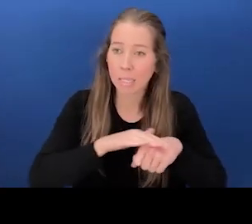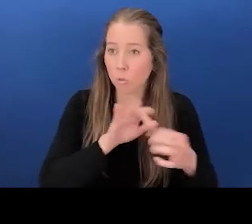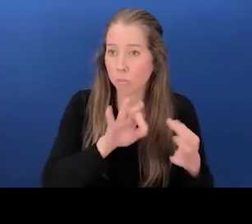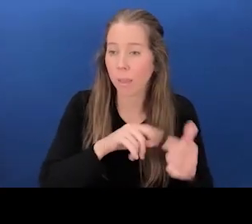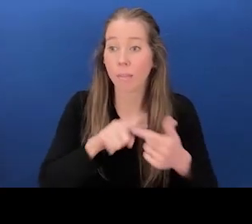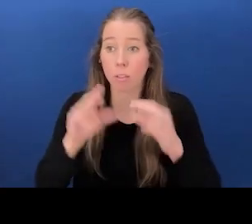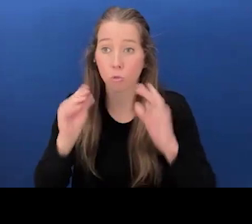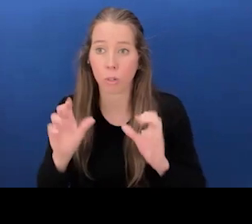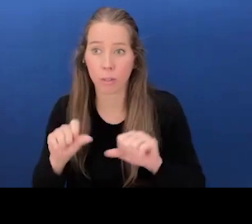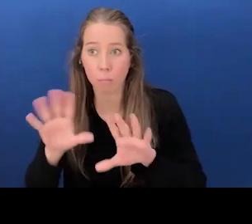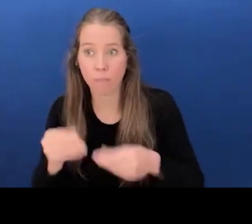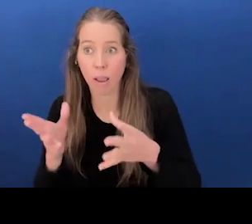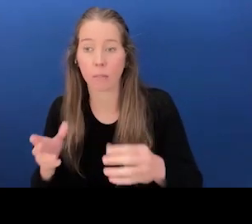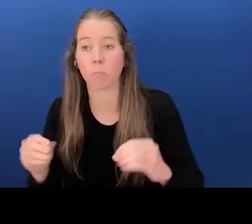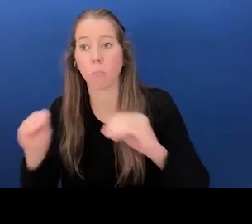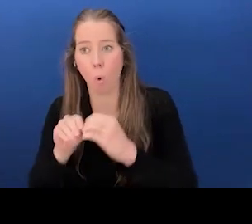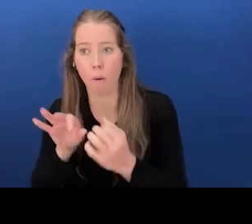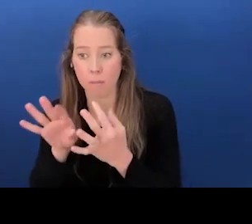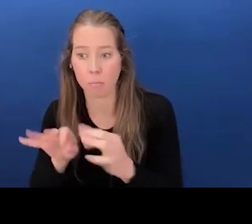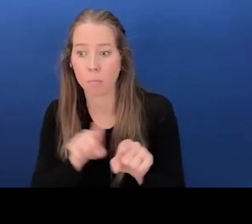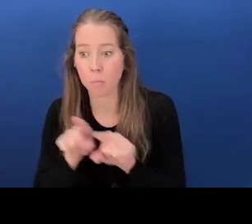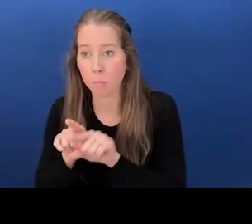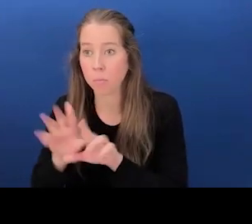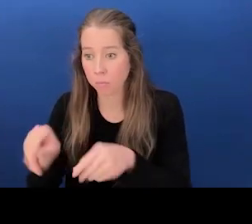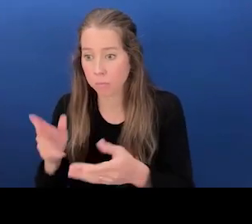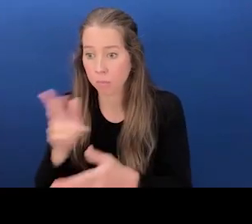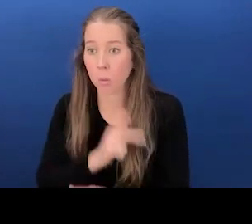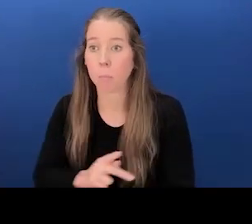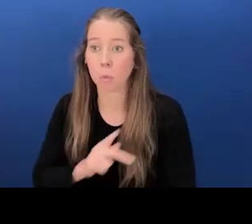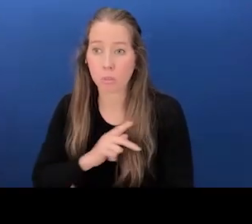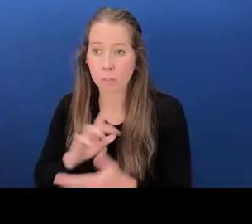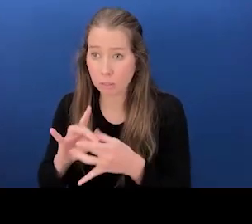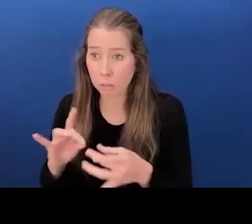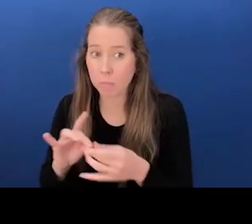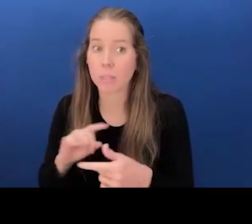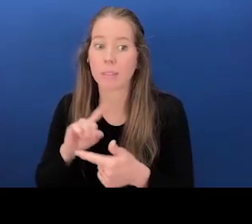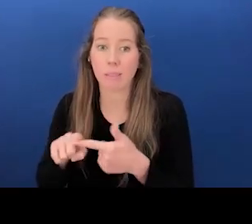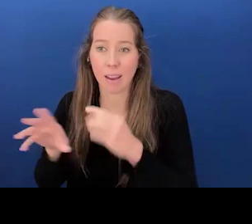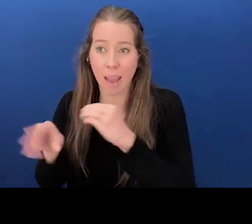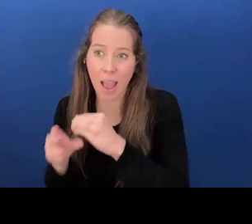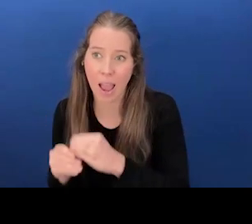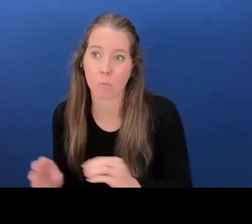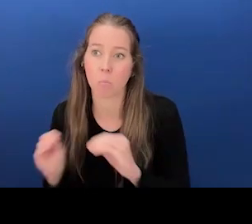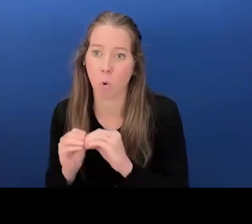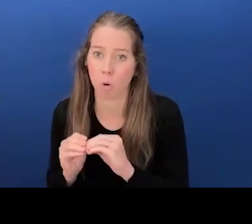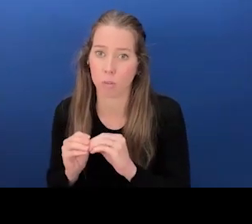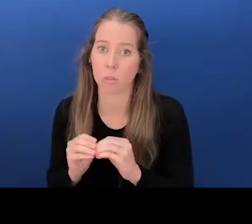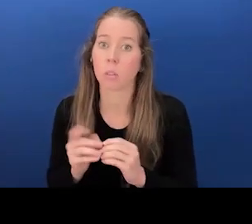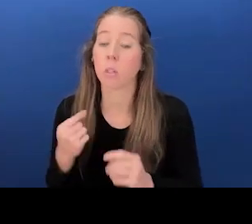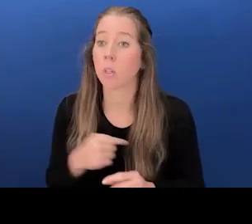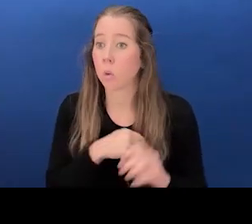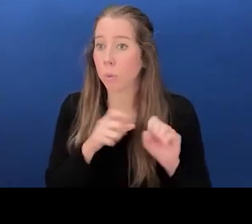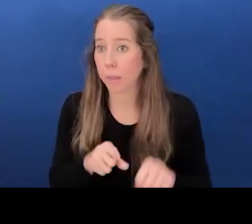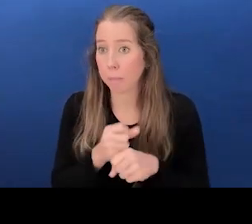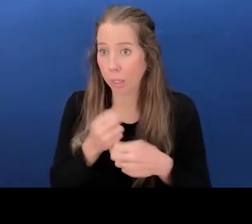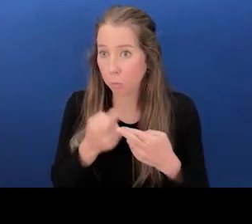feedback and provide personalized comments add on to that. We can create resources